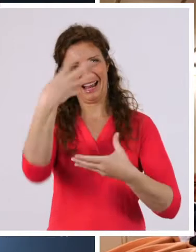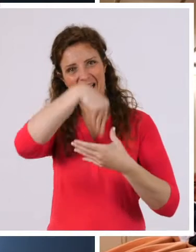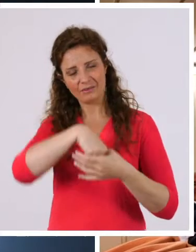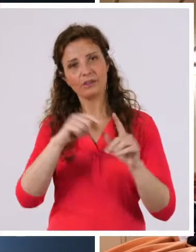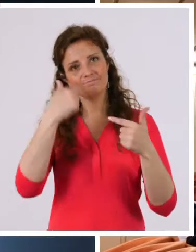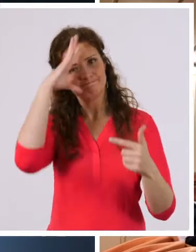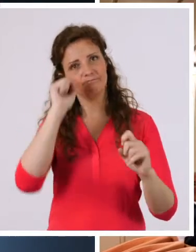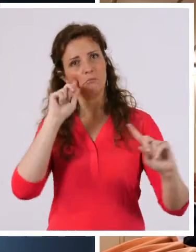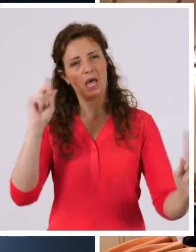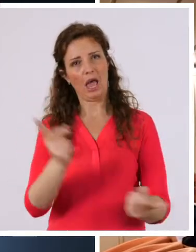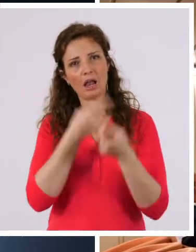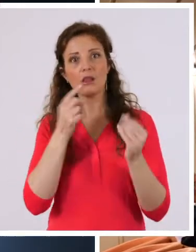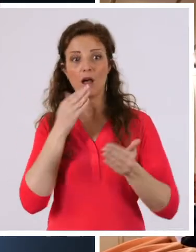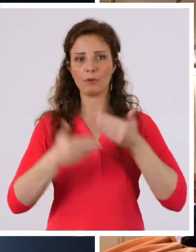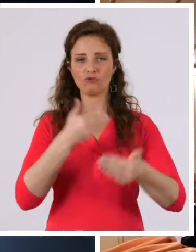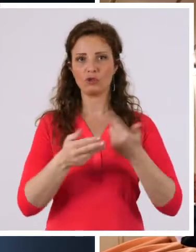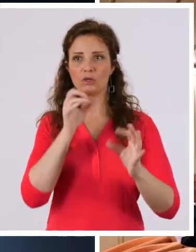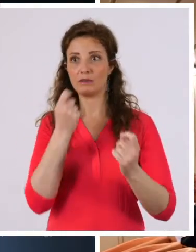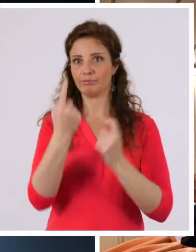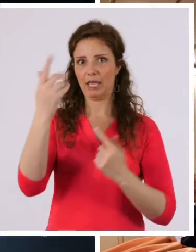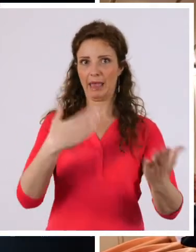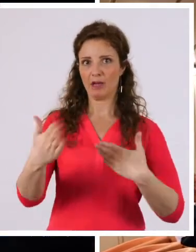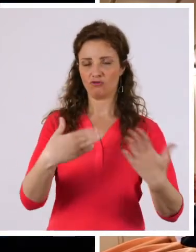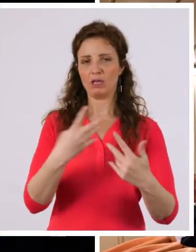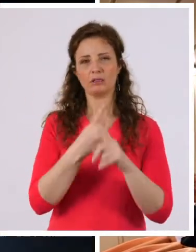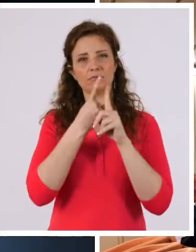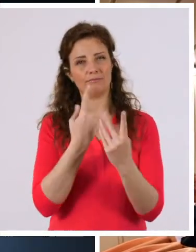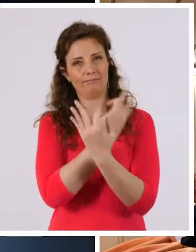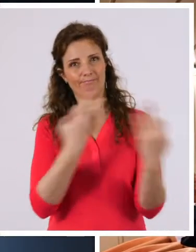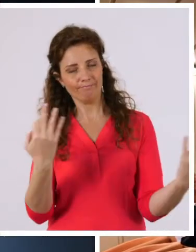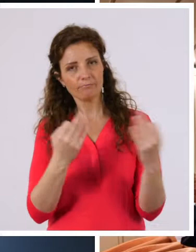and to get familiar with the signs and the safety equipments on board.